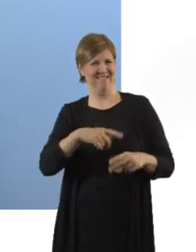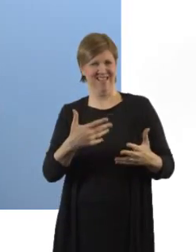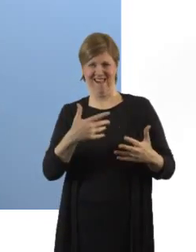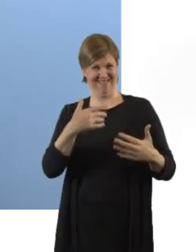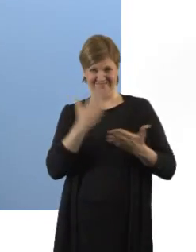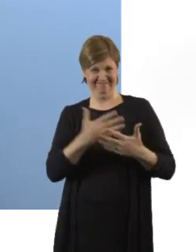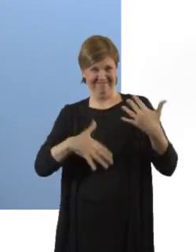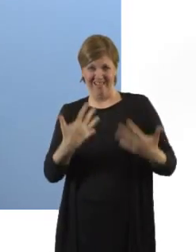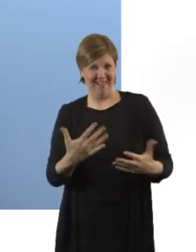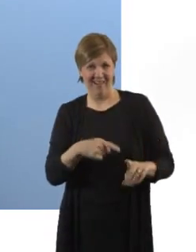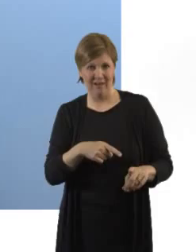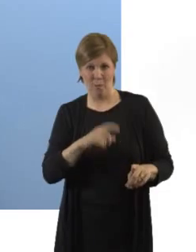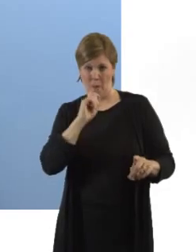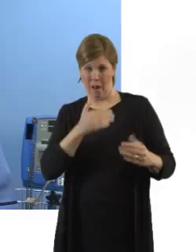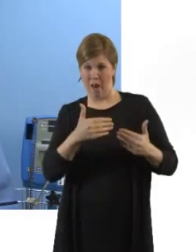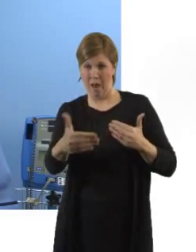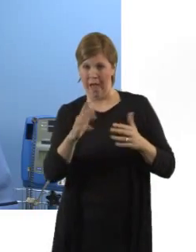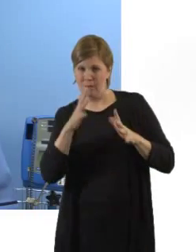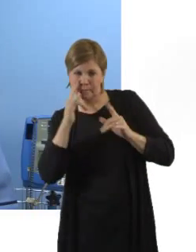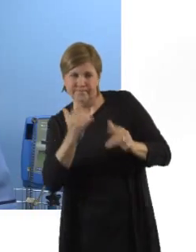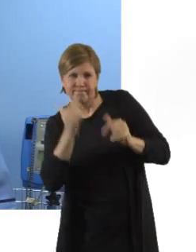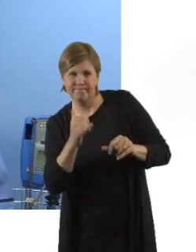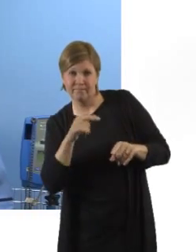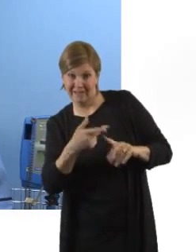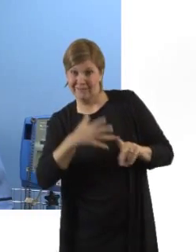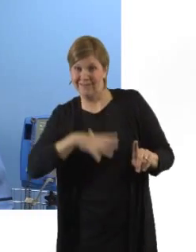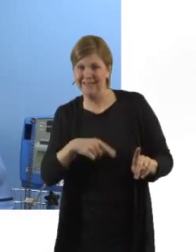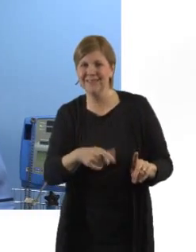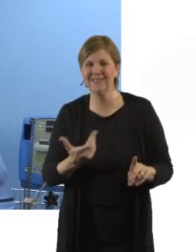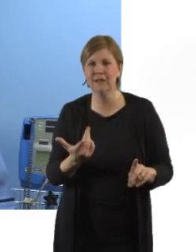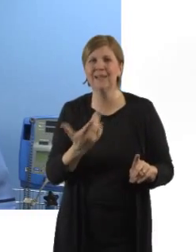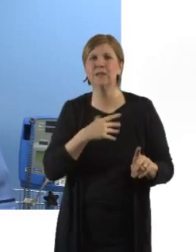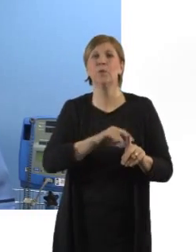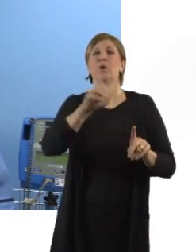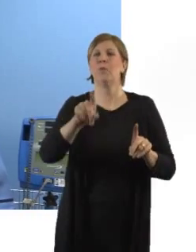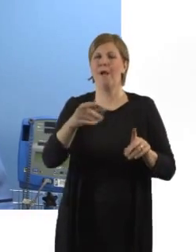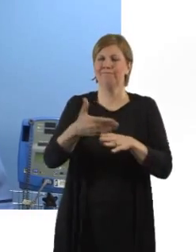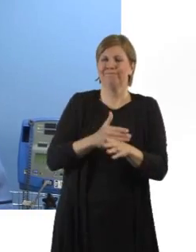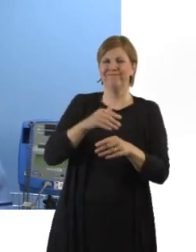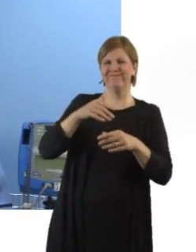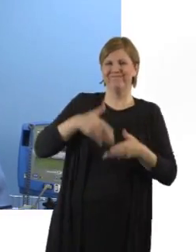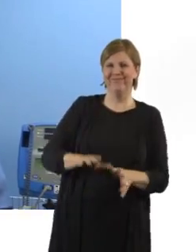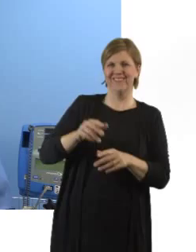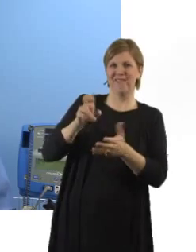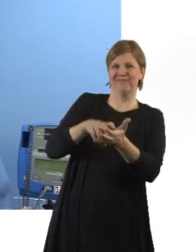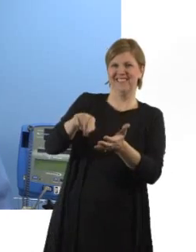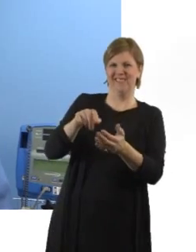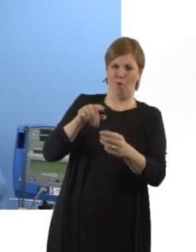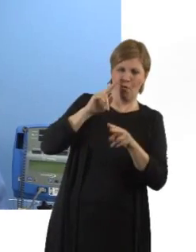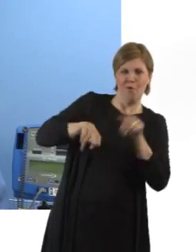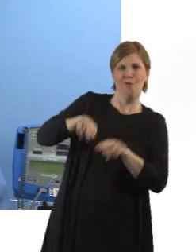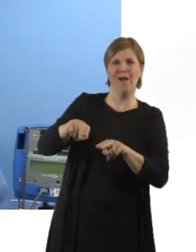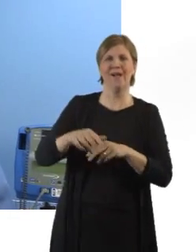established. It may be decided that labour should be induced. We'd make a plan for that. Mum could go home and come back at the